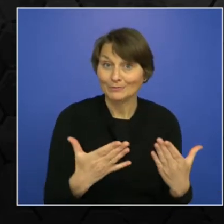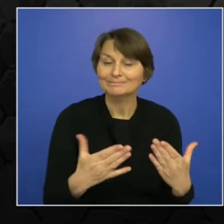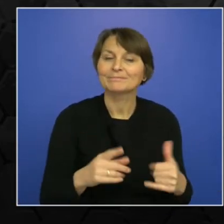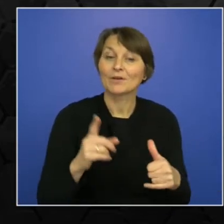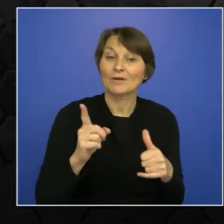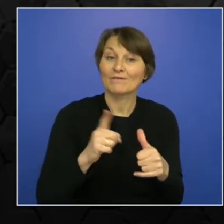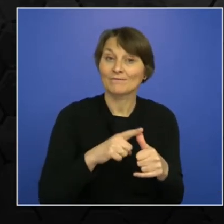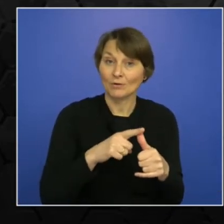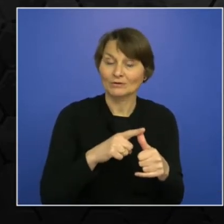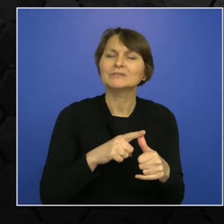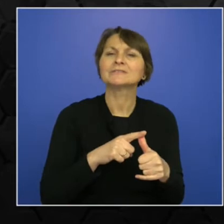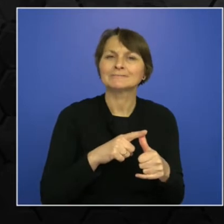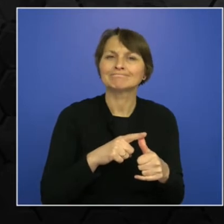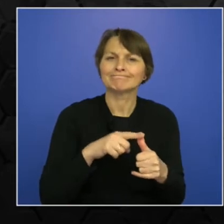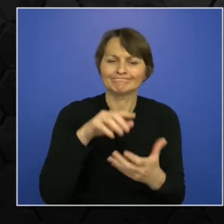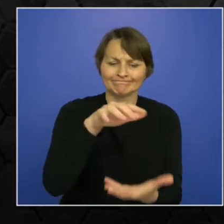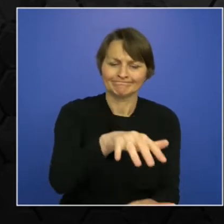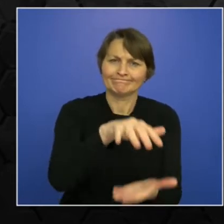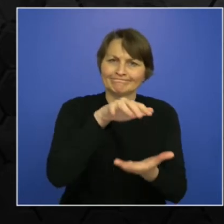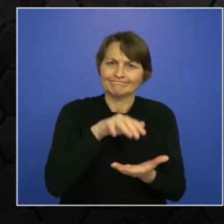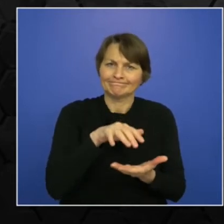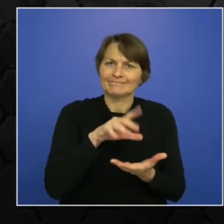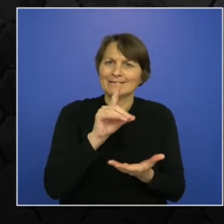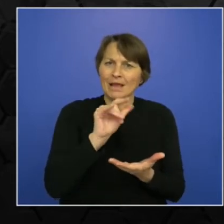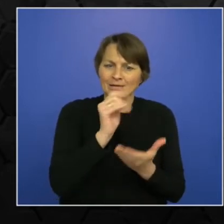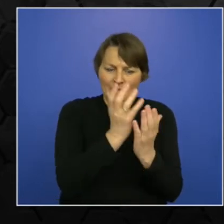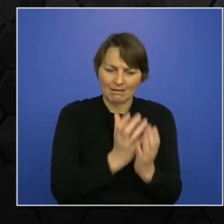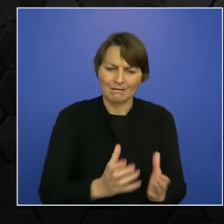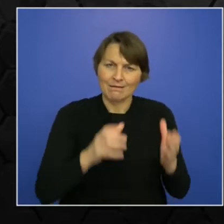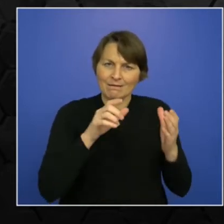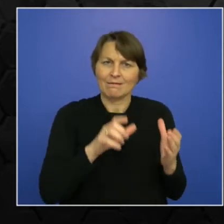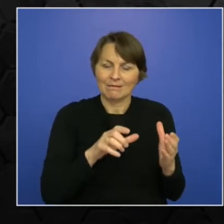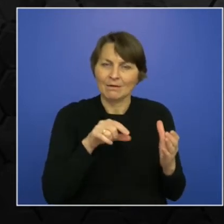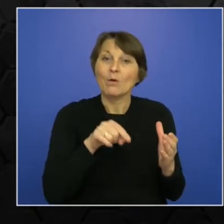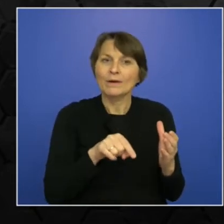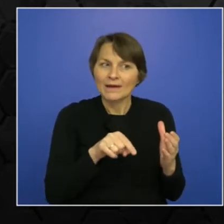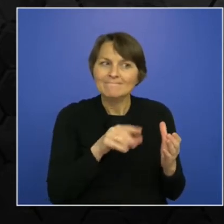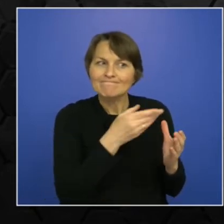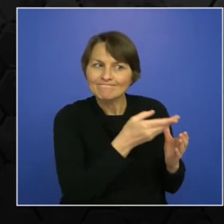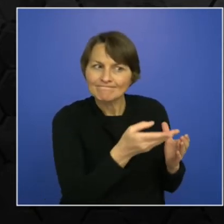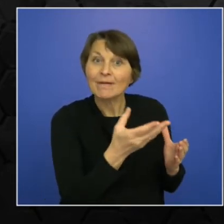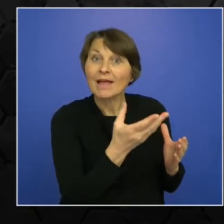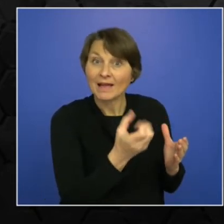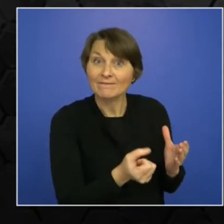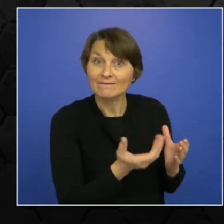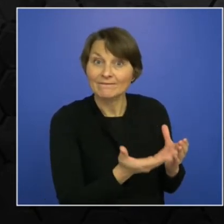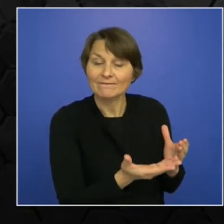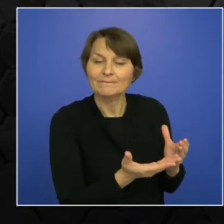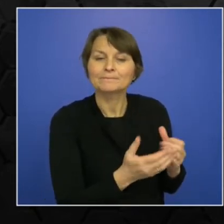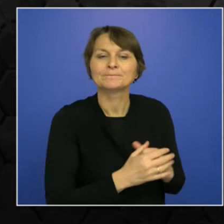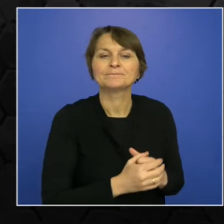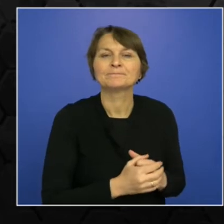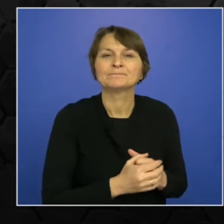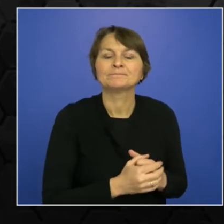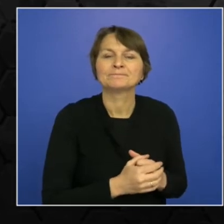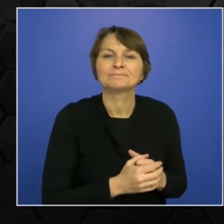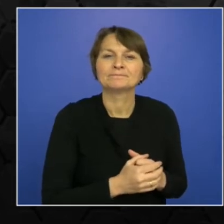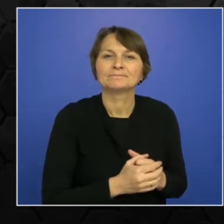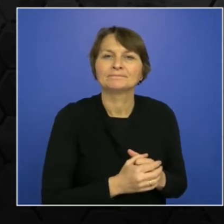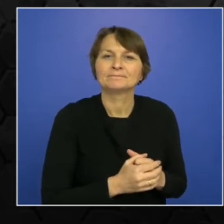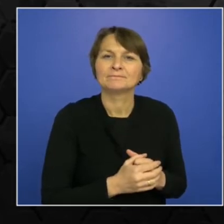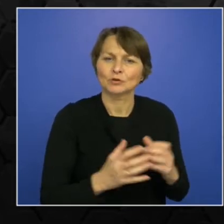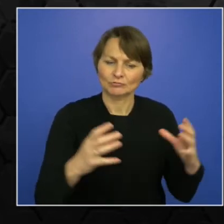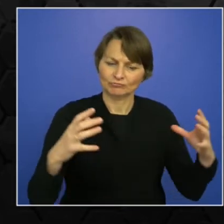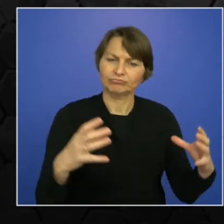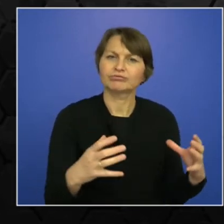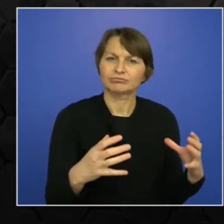data. Once data sources are identified, available data is compiled. The type of data that you have can